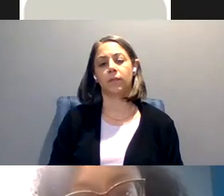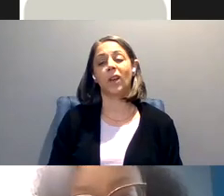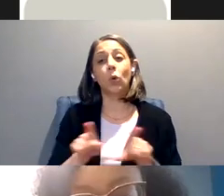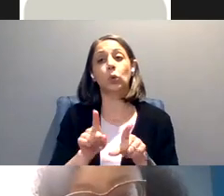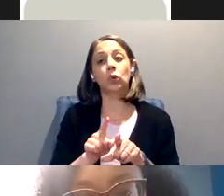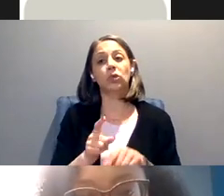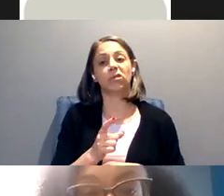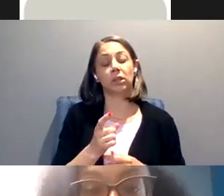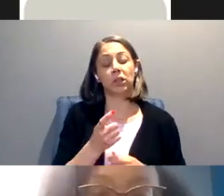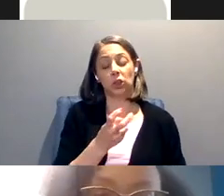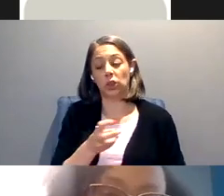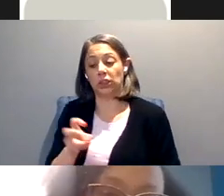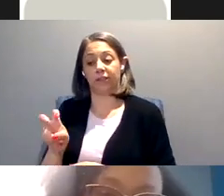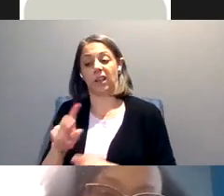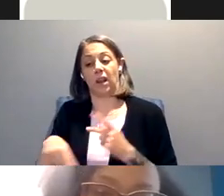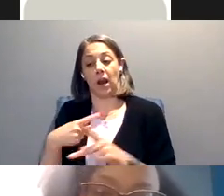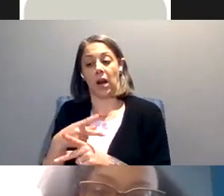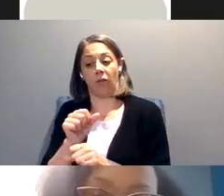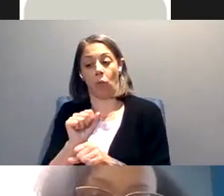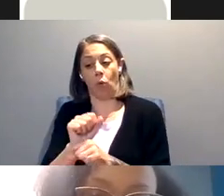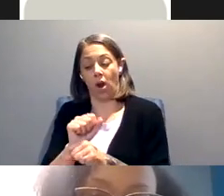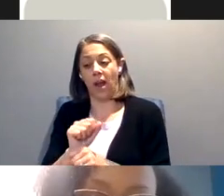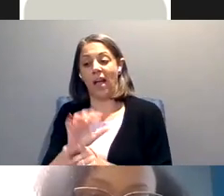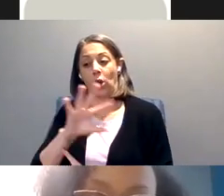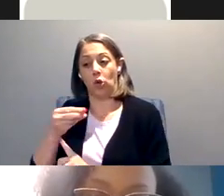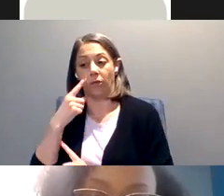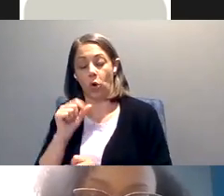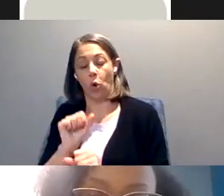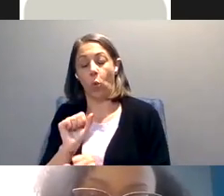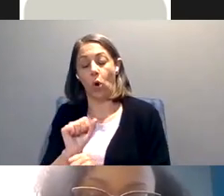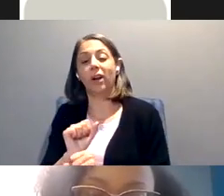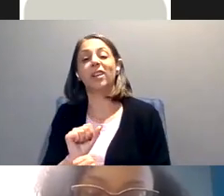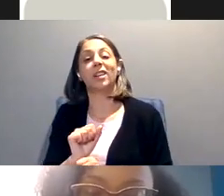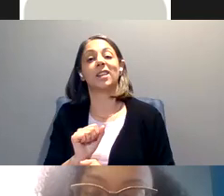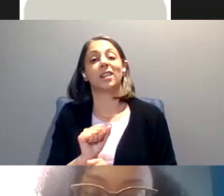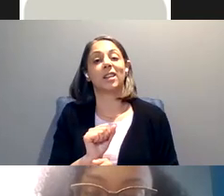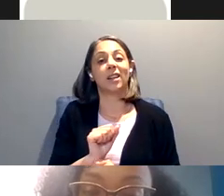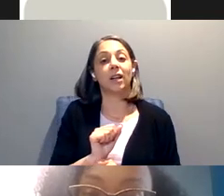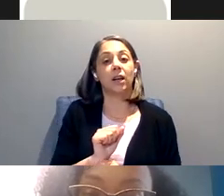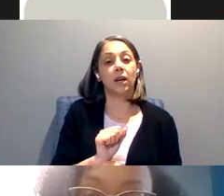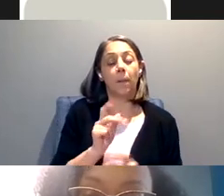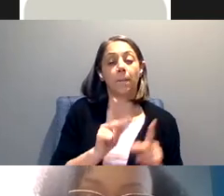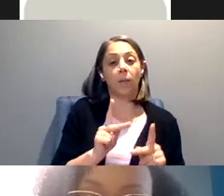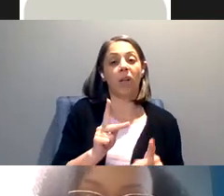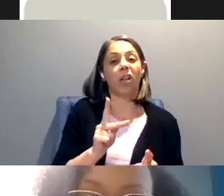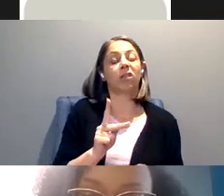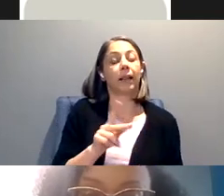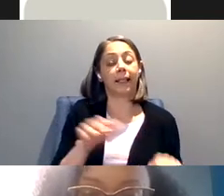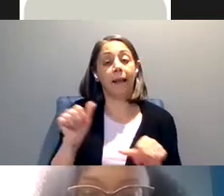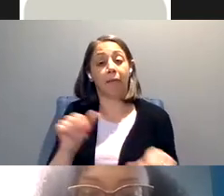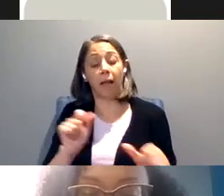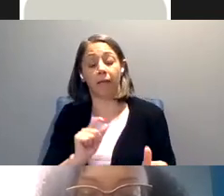nature of work and the culture around work, turnover is much lower than it is for privately held